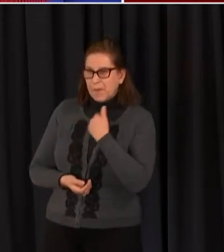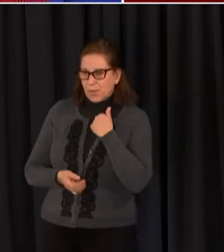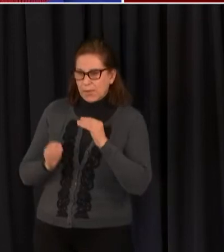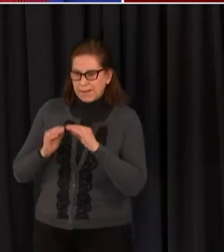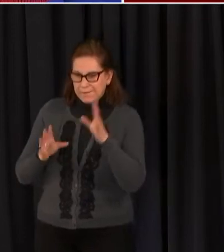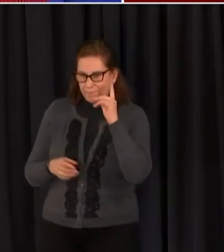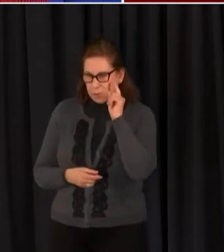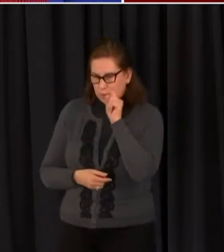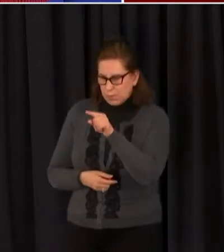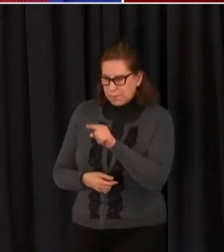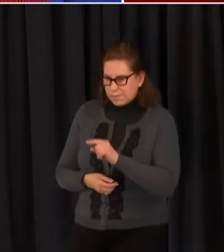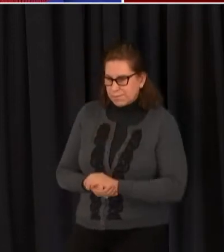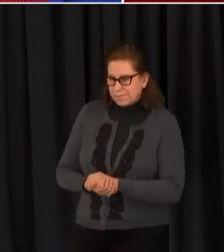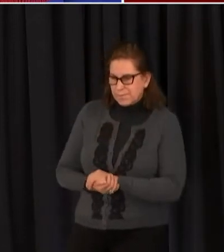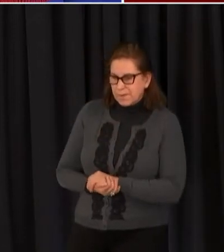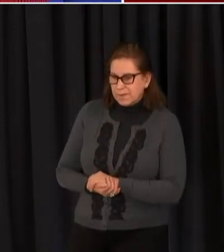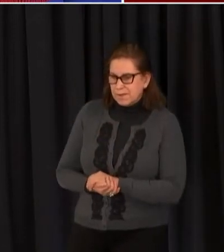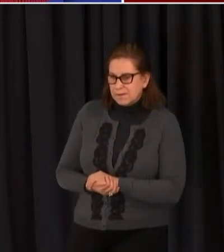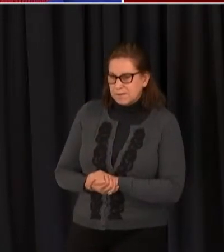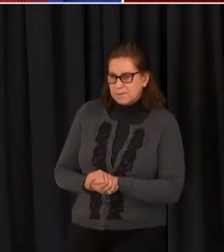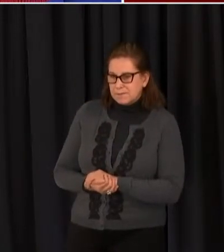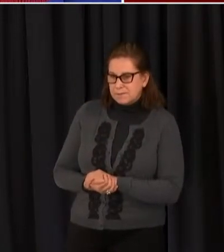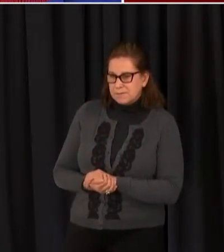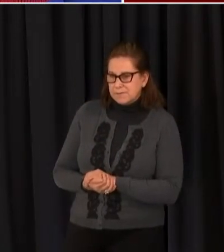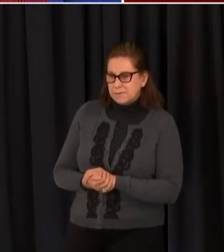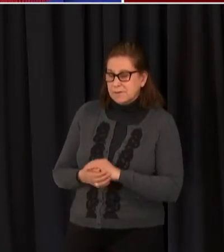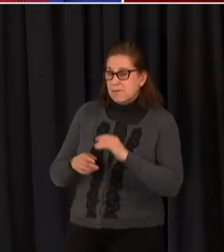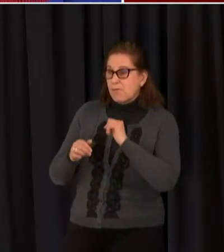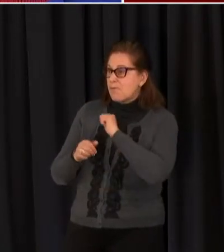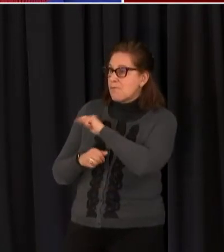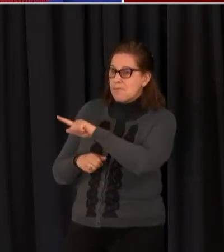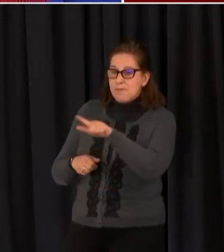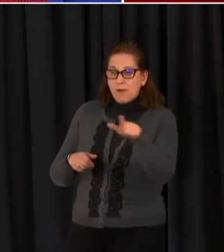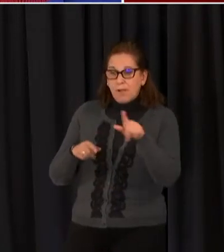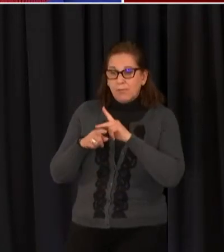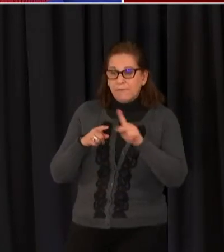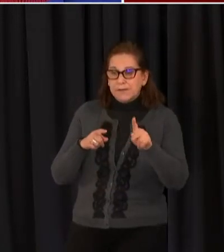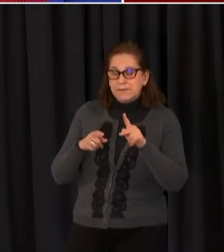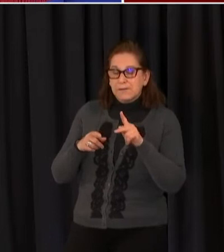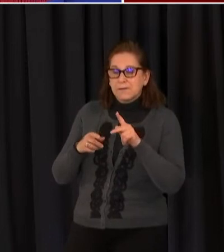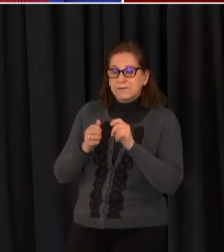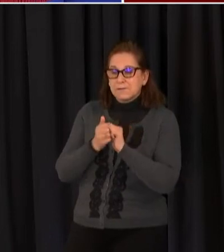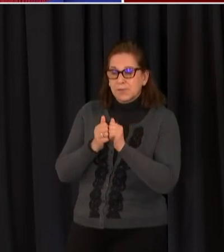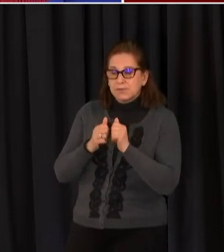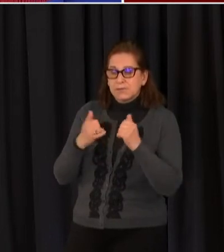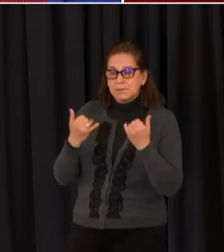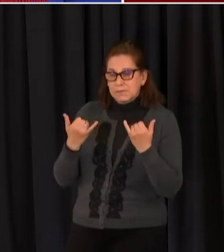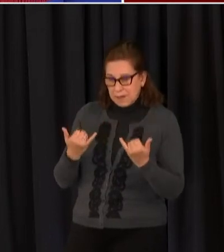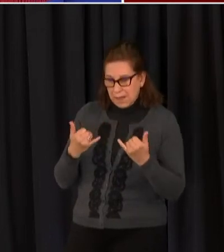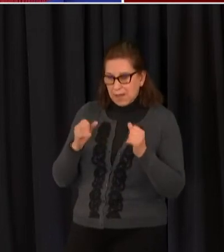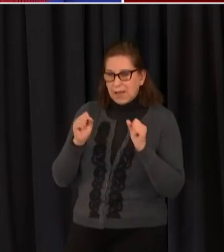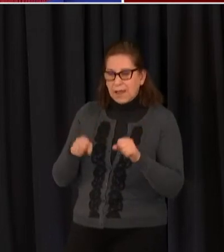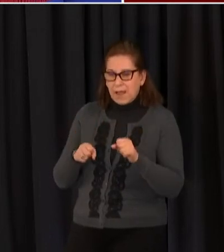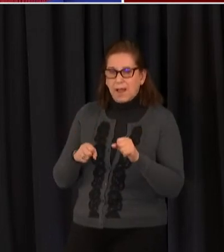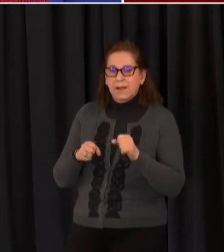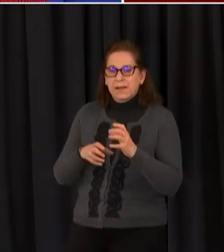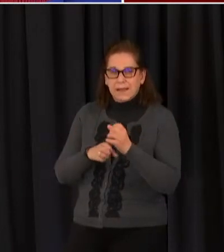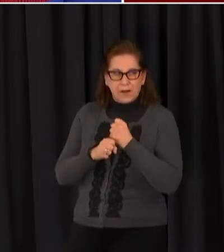You can do, all of our professional sports teams can submit a waiver application for fans